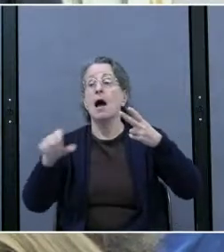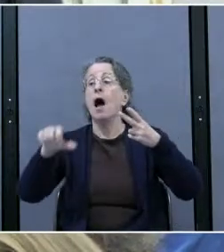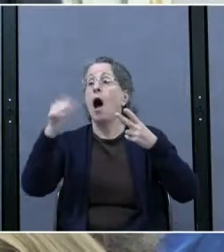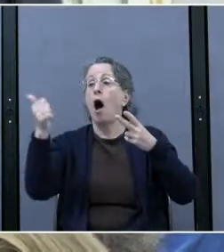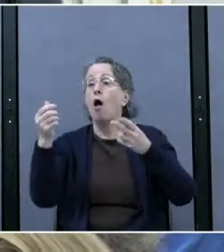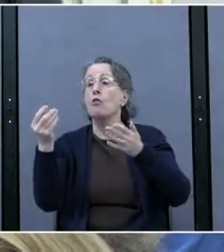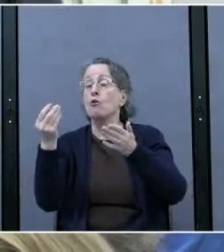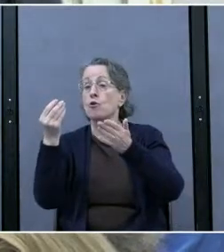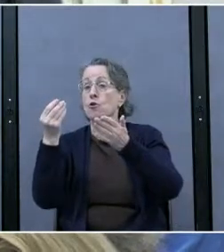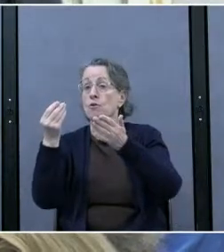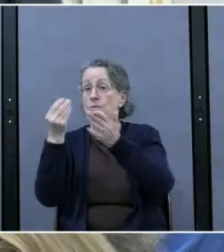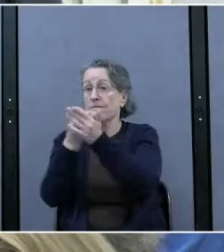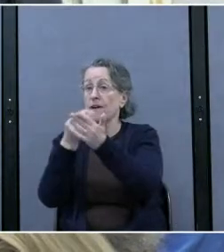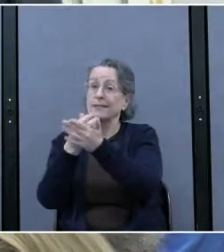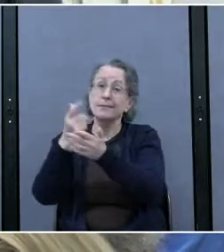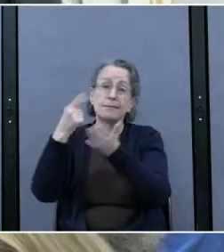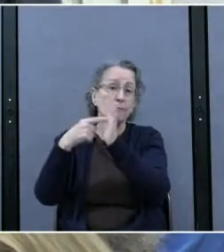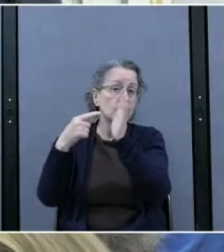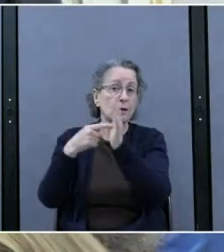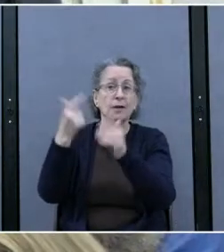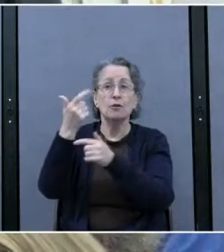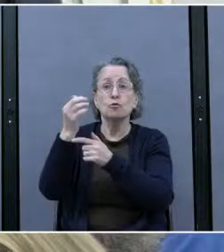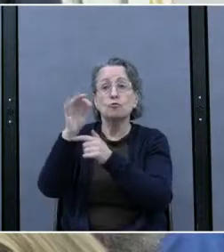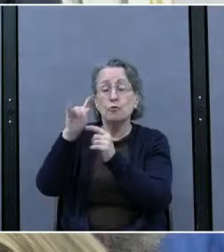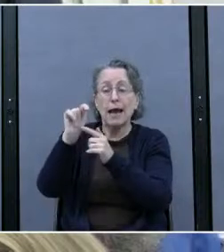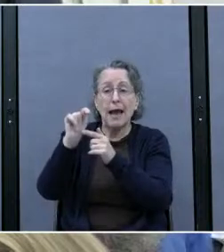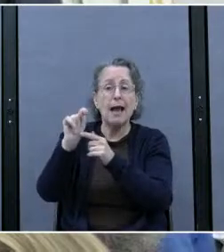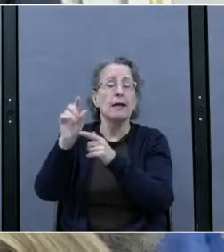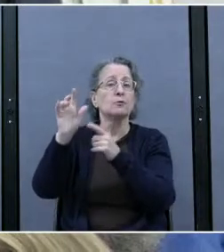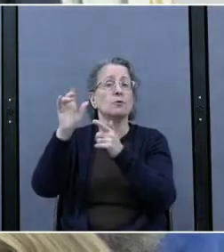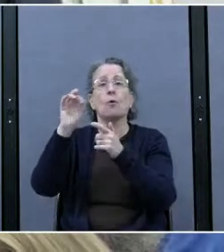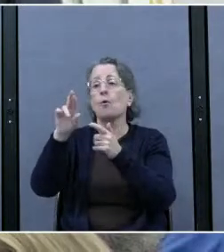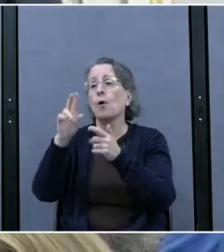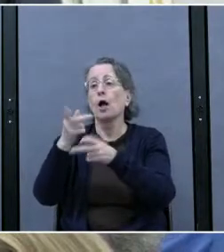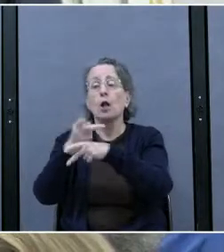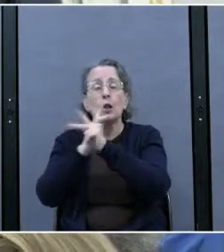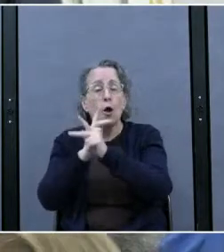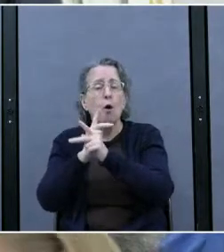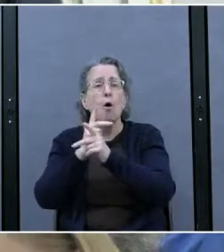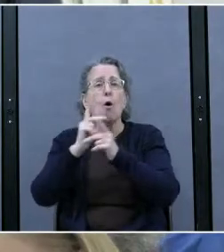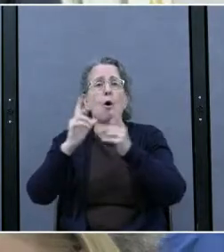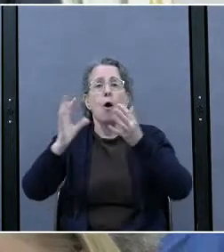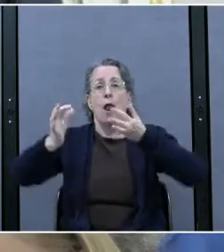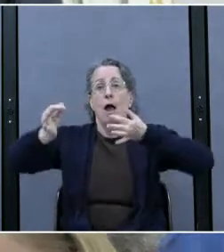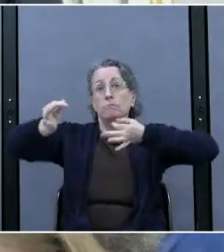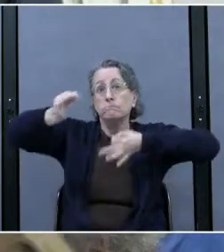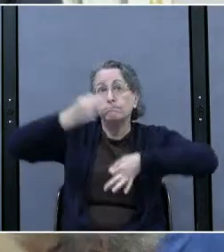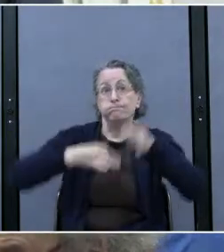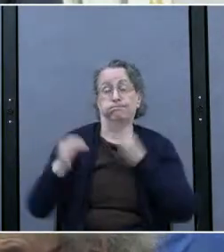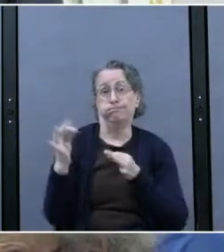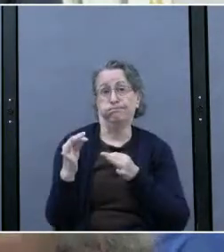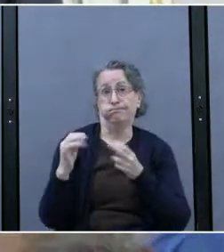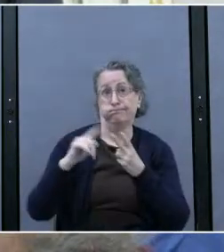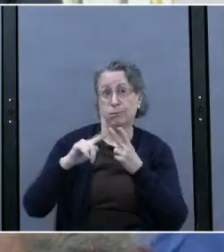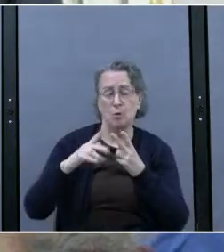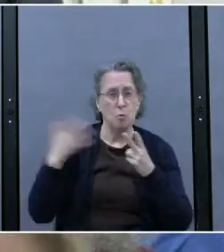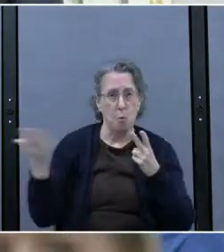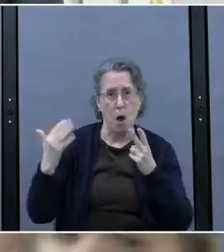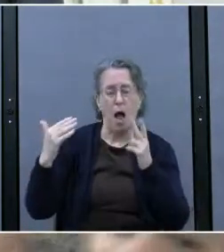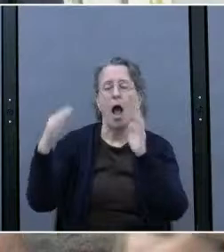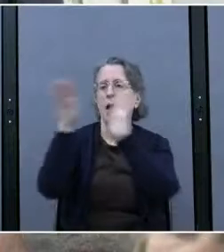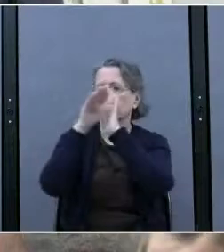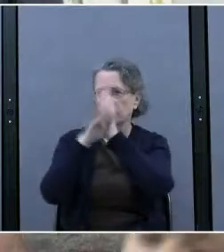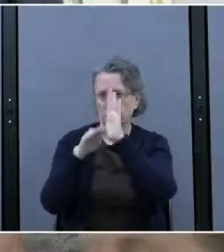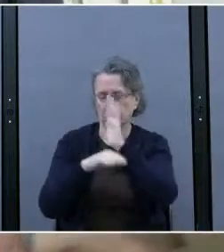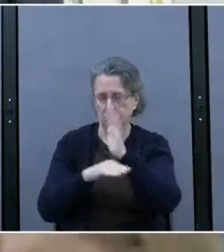would be, at least to me, really helpful. And as somebody who went to all the select board meetings and listened to the budget